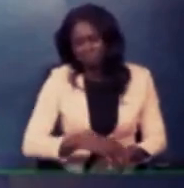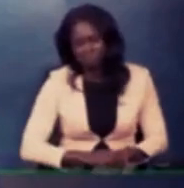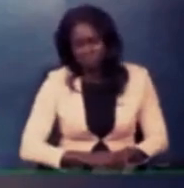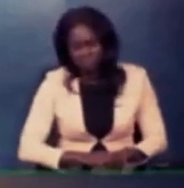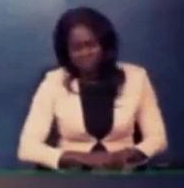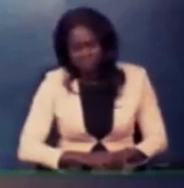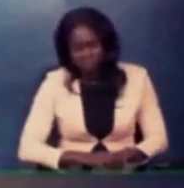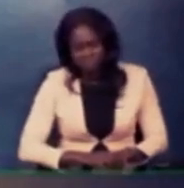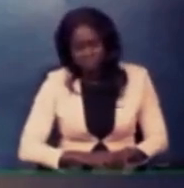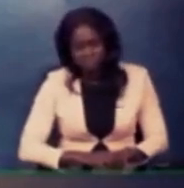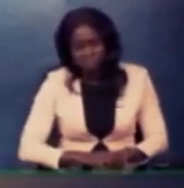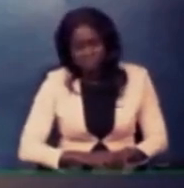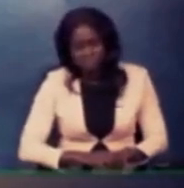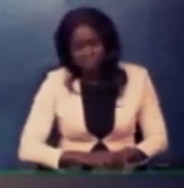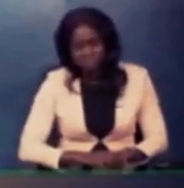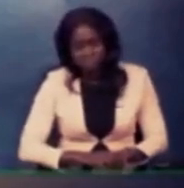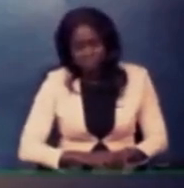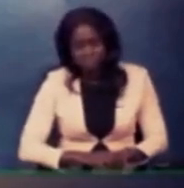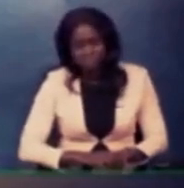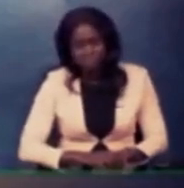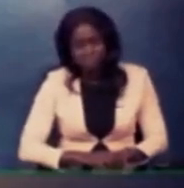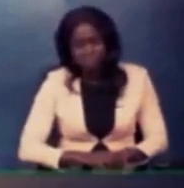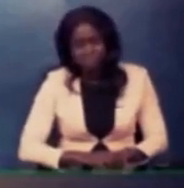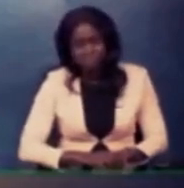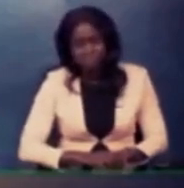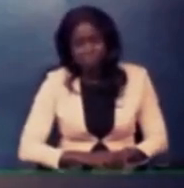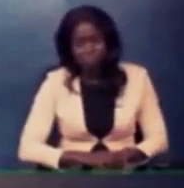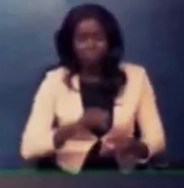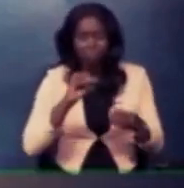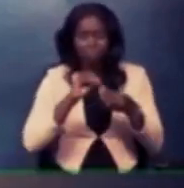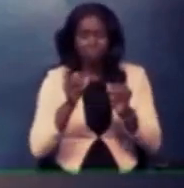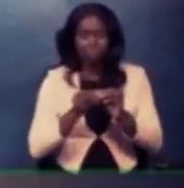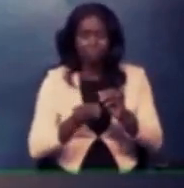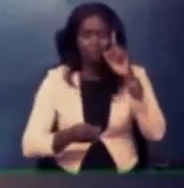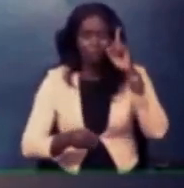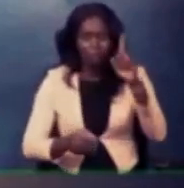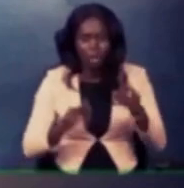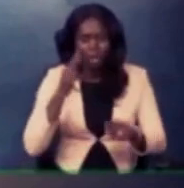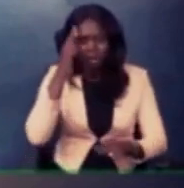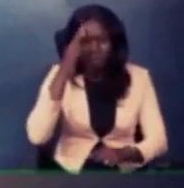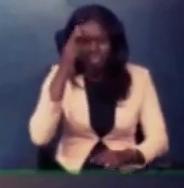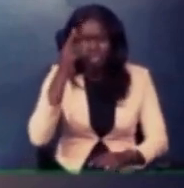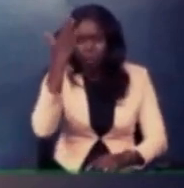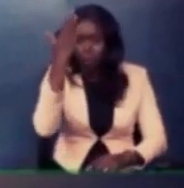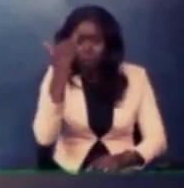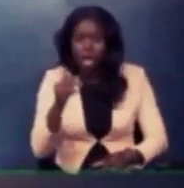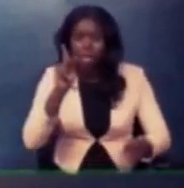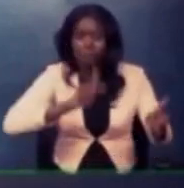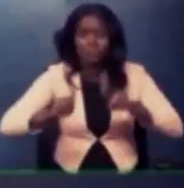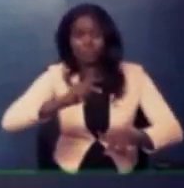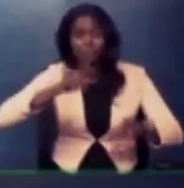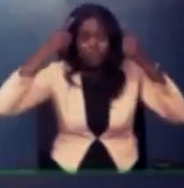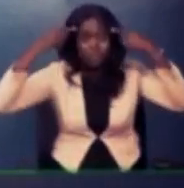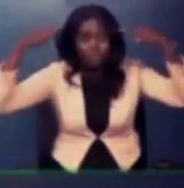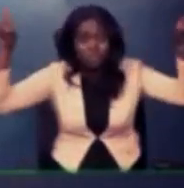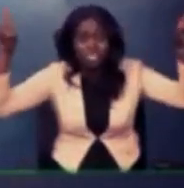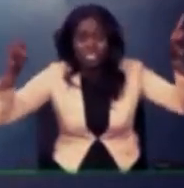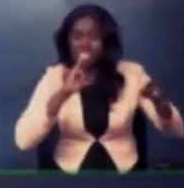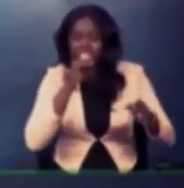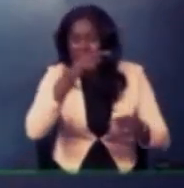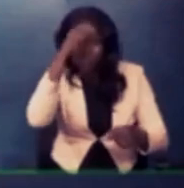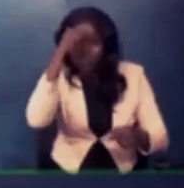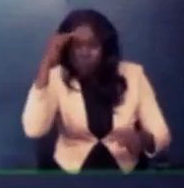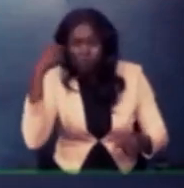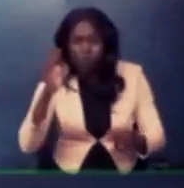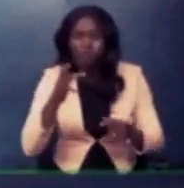Are we together? Yes. The number one reason why people succeed is because of the favor of God upon